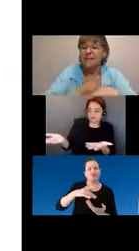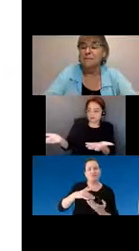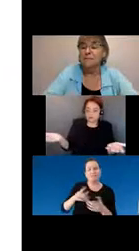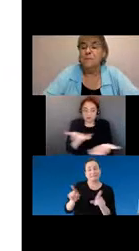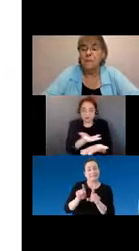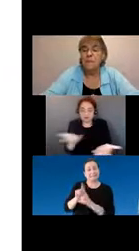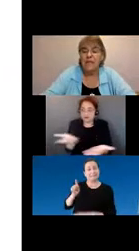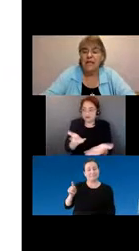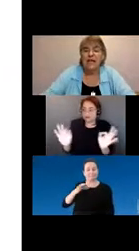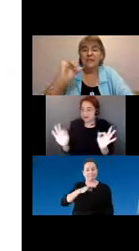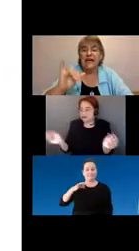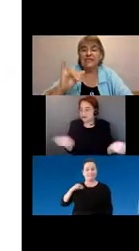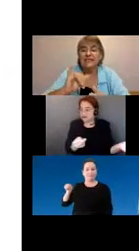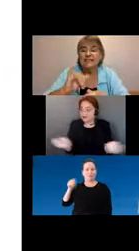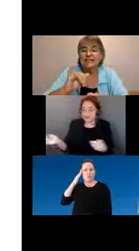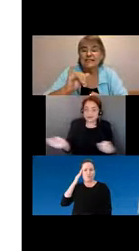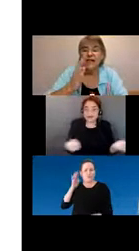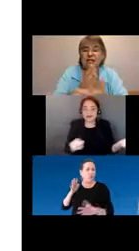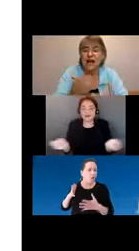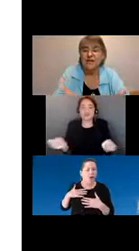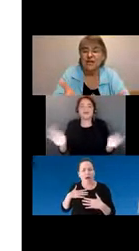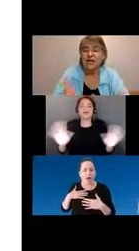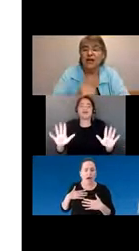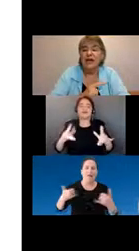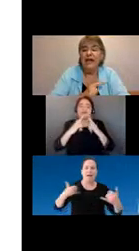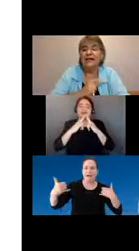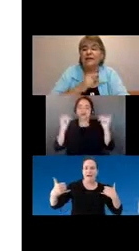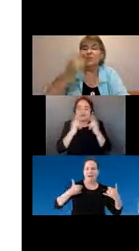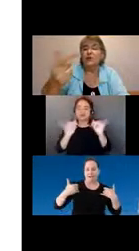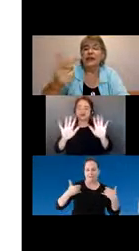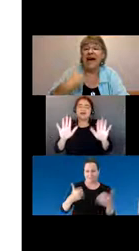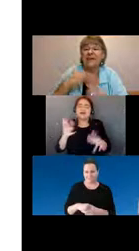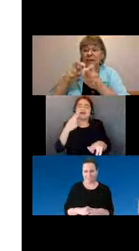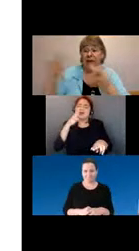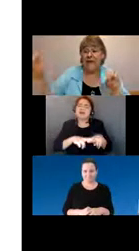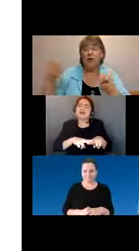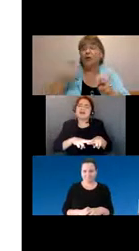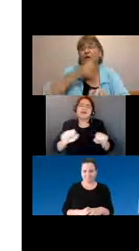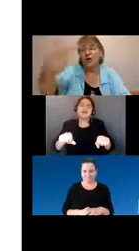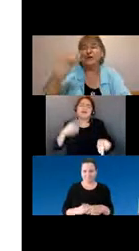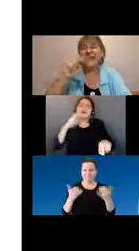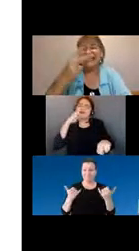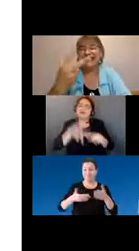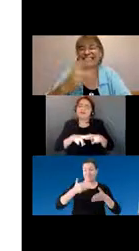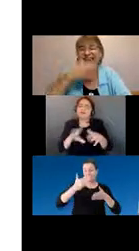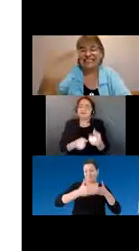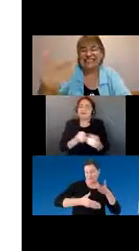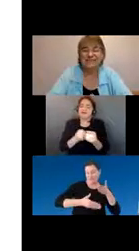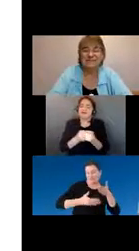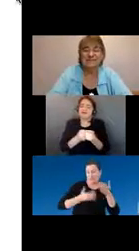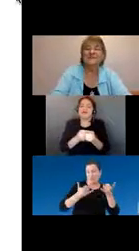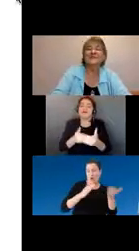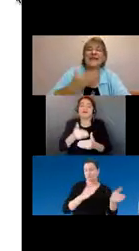fun. So that's, I'll stop here, and we're going to have the panel, and we're going to go to Nancy